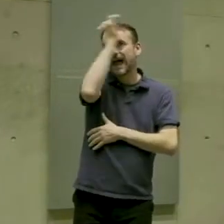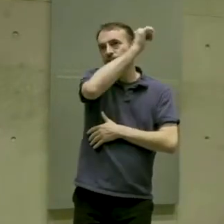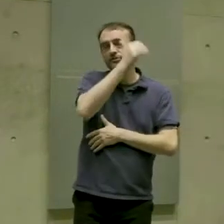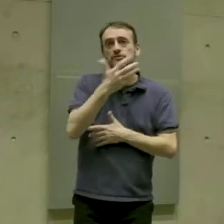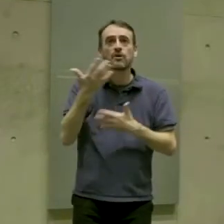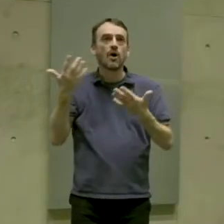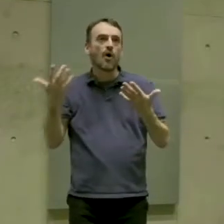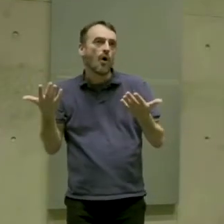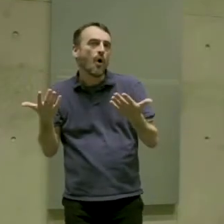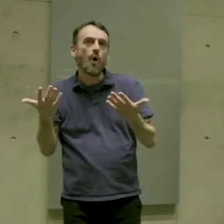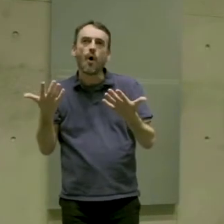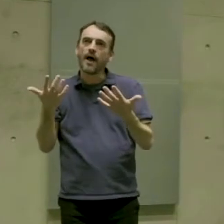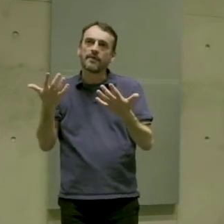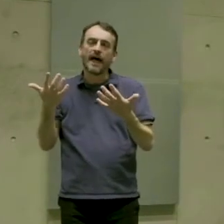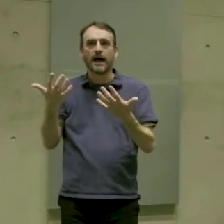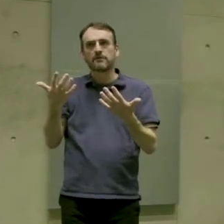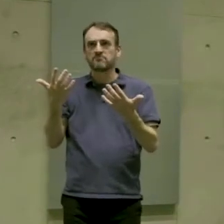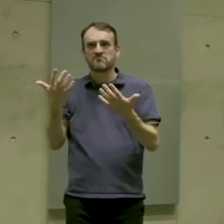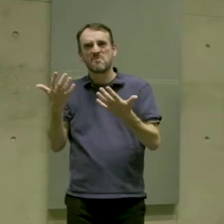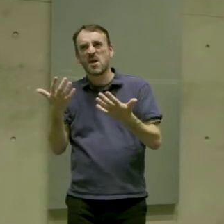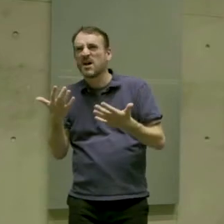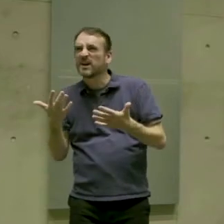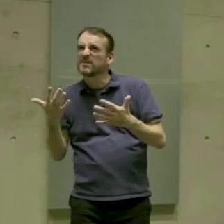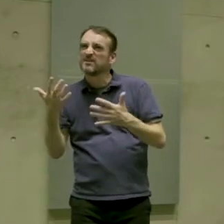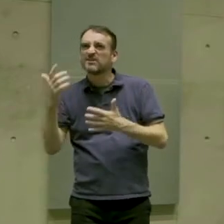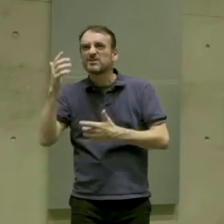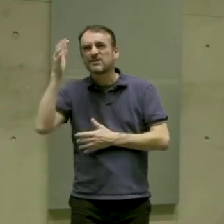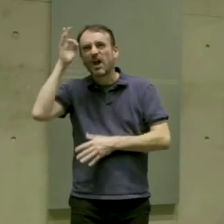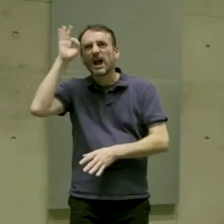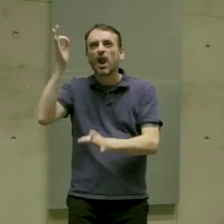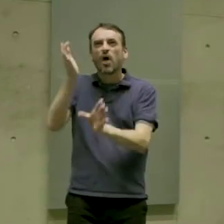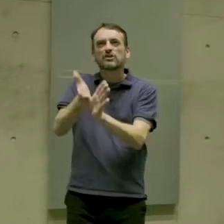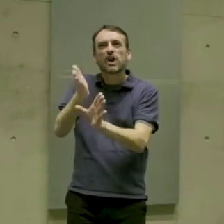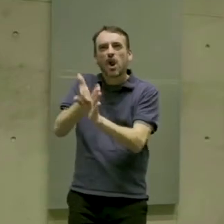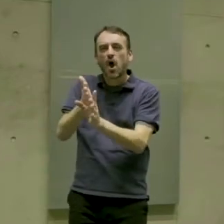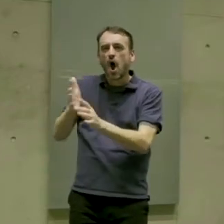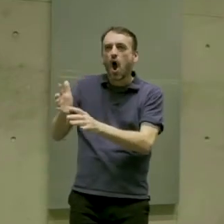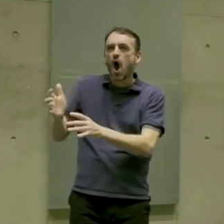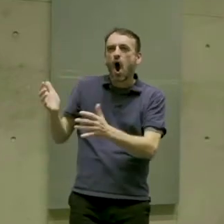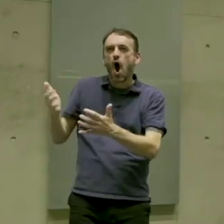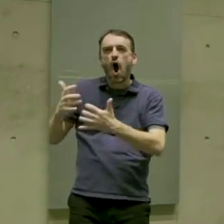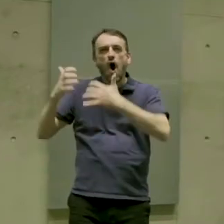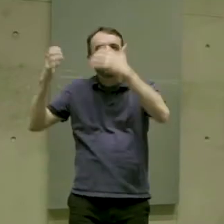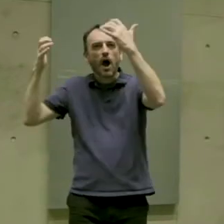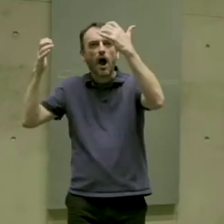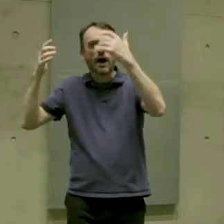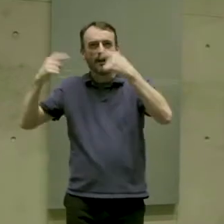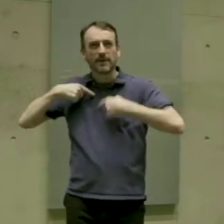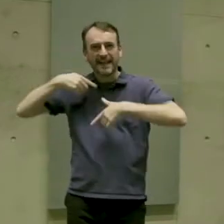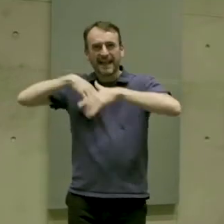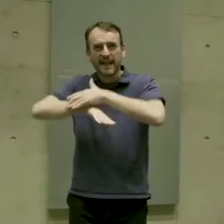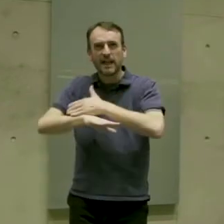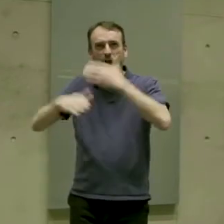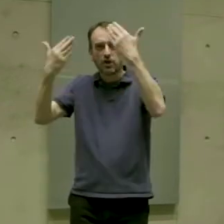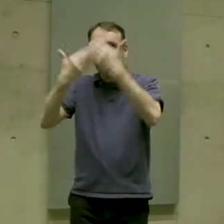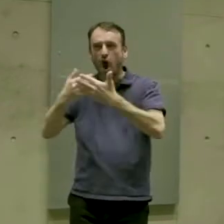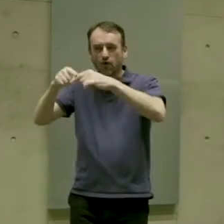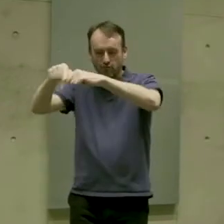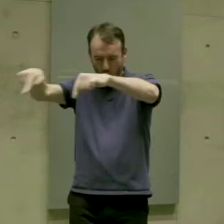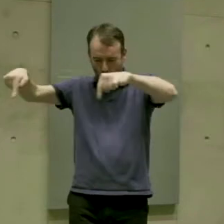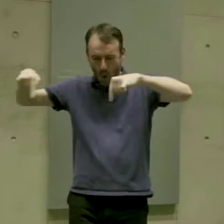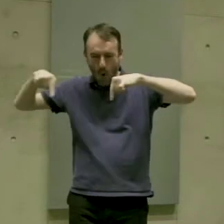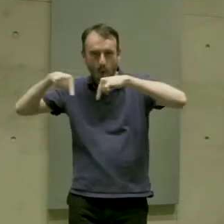horror, You Find Yourself in a Dark Room, or You Find Yourself in a Room, rather. I always get it confused with In a Dark Room, which is also a very good piece of